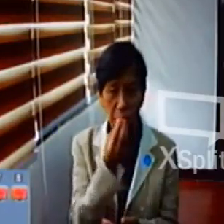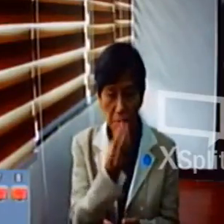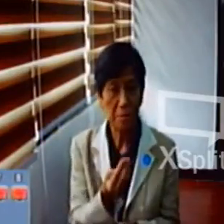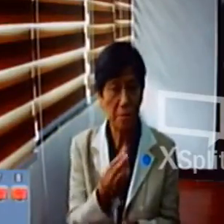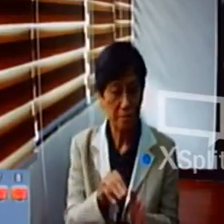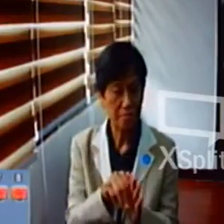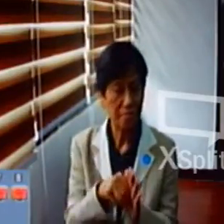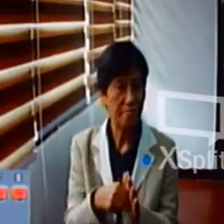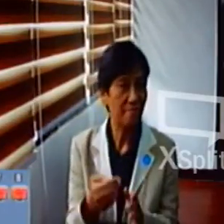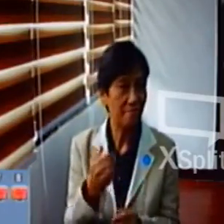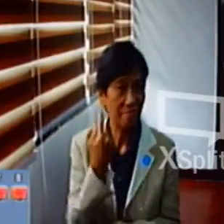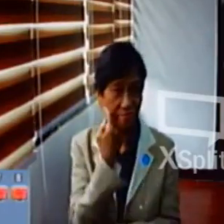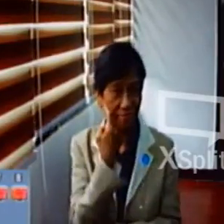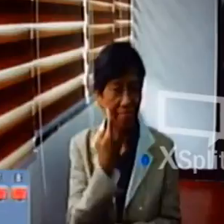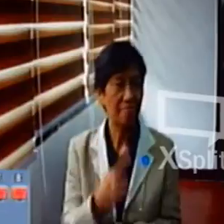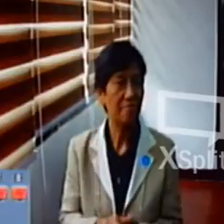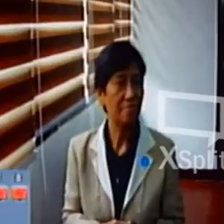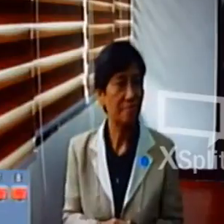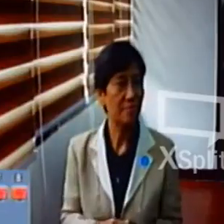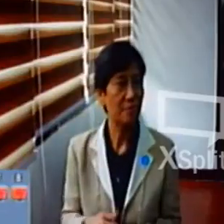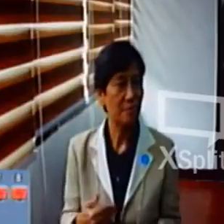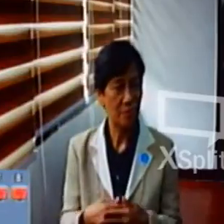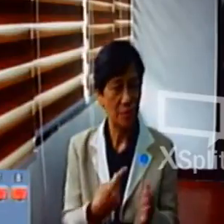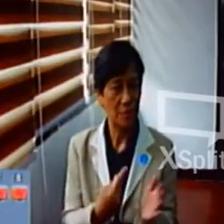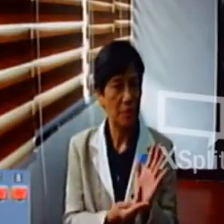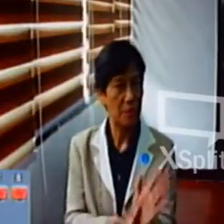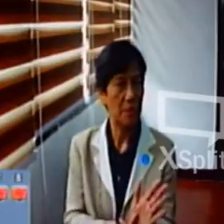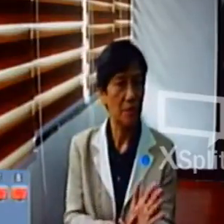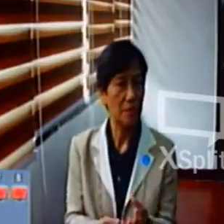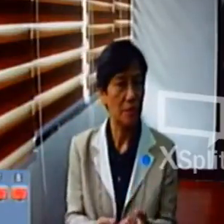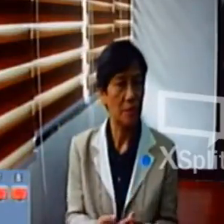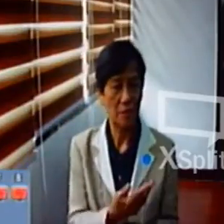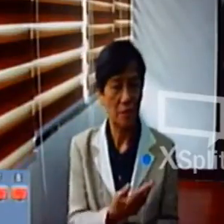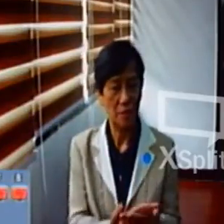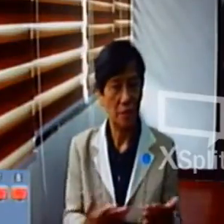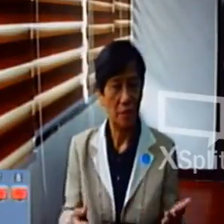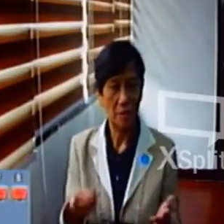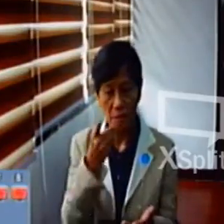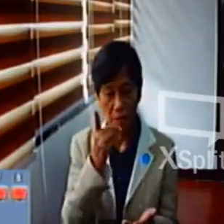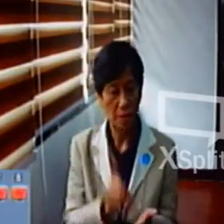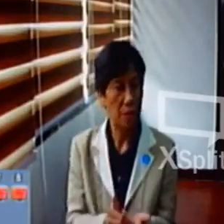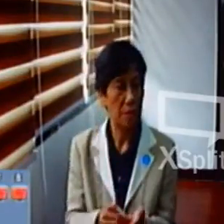in preparation for this presentation. And these documents, if I may just